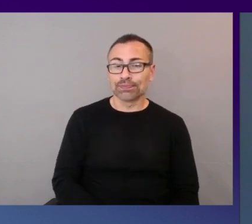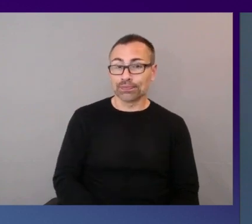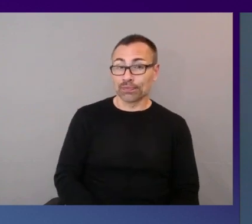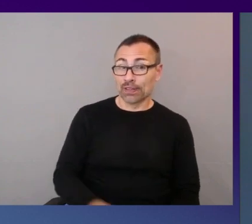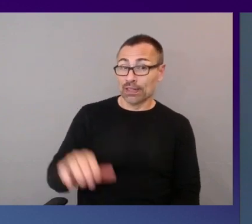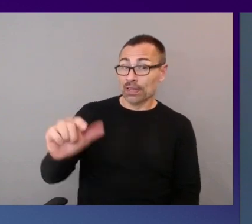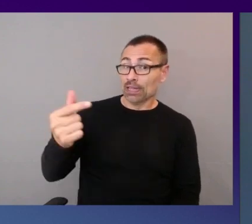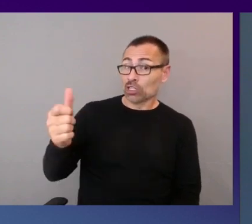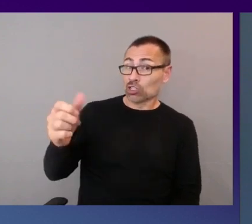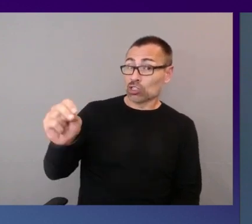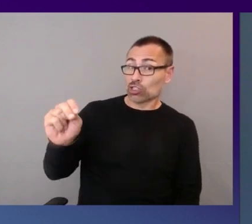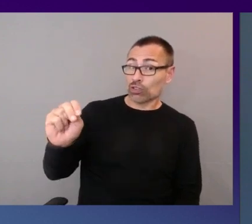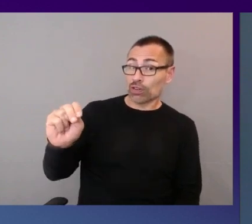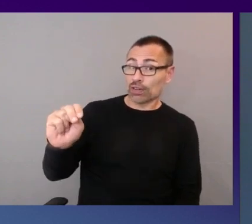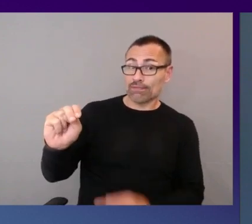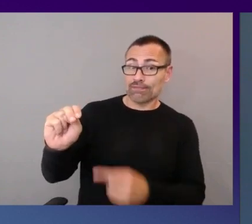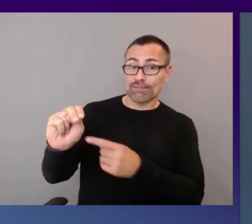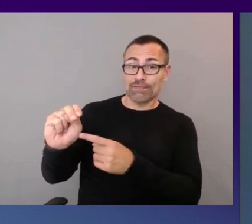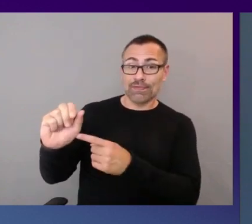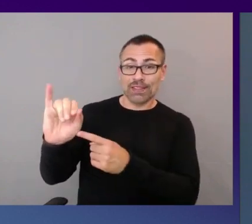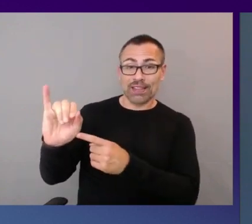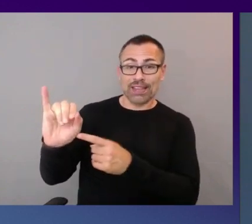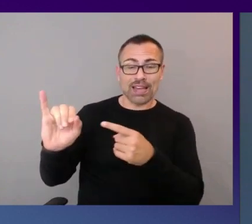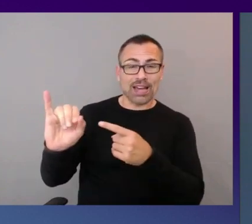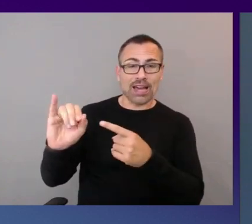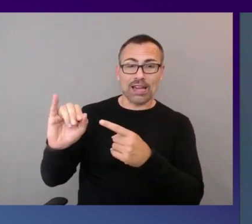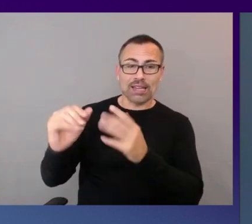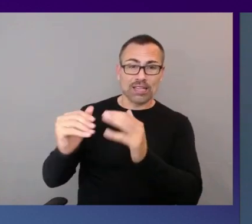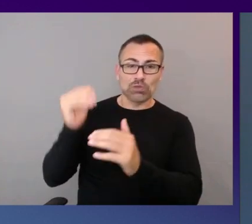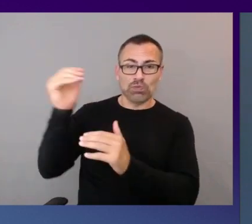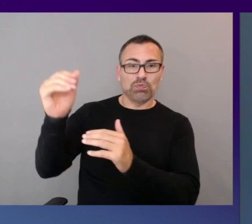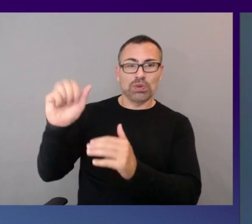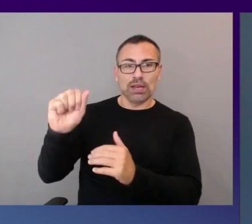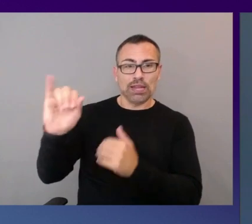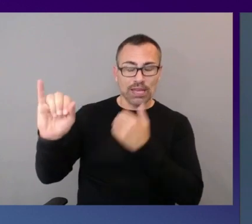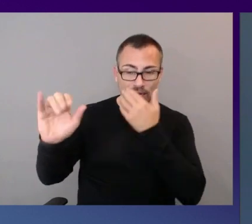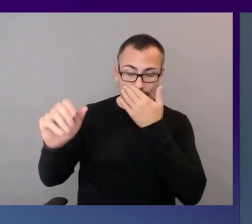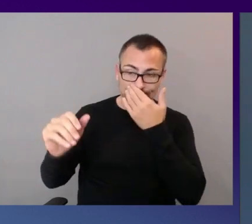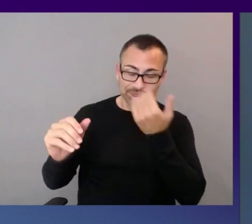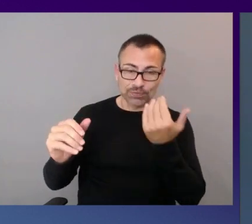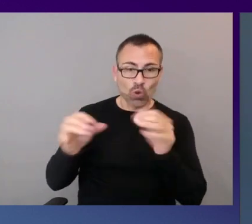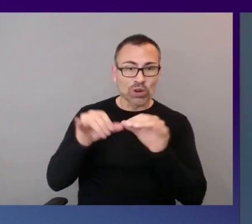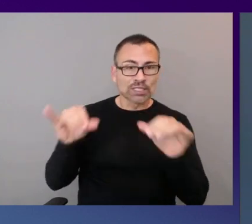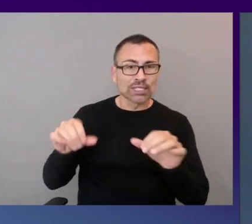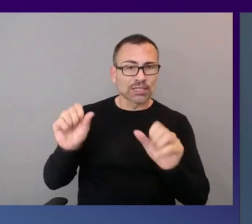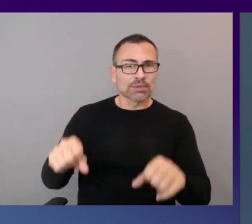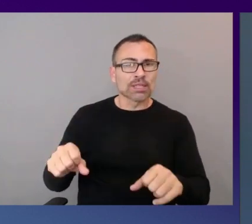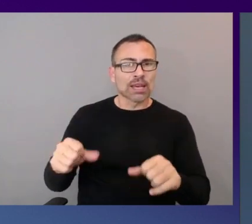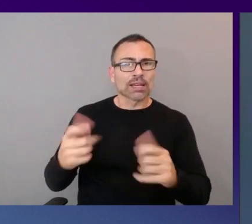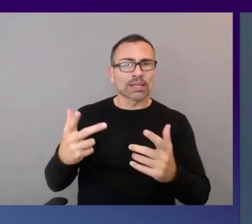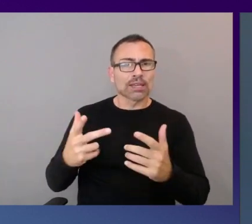of artificial intelligence or systems that have the ability to generate new content,